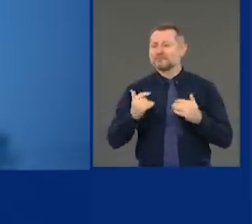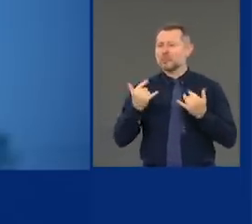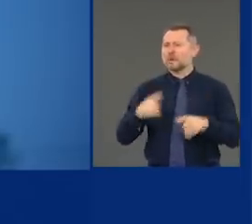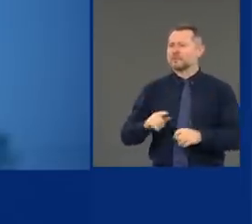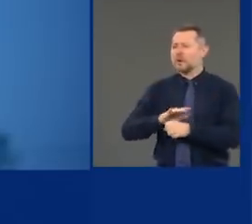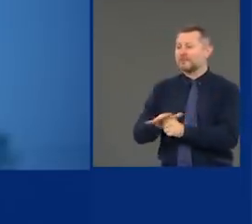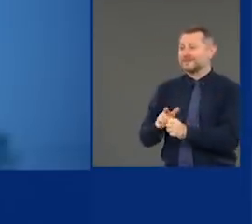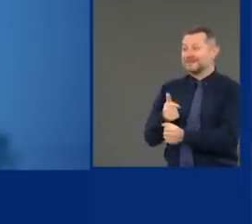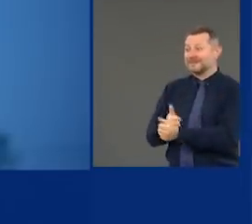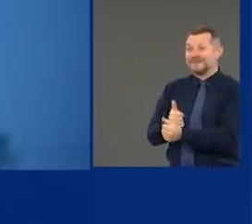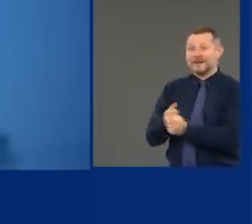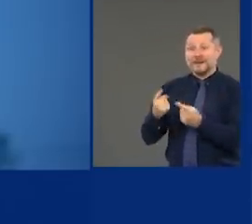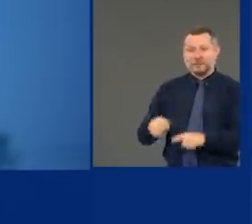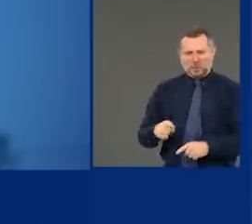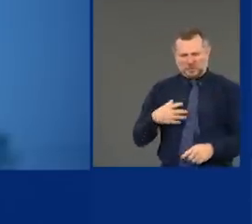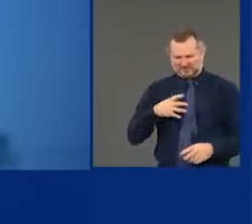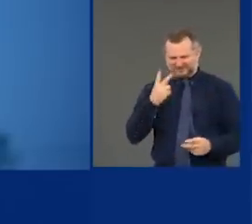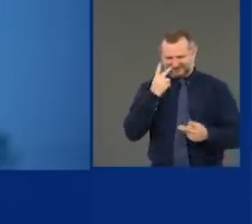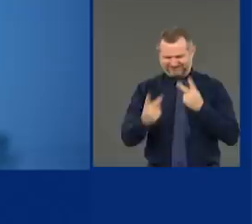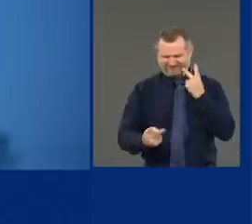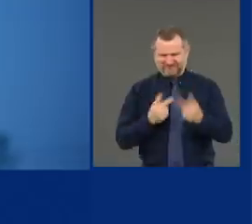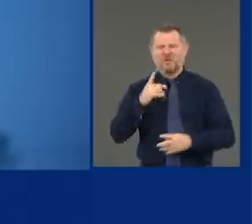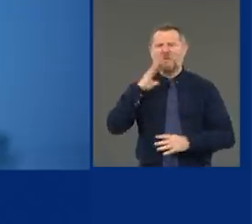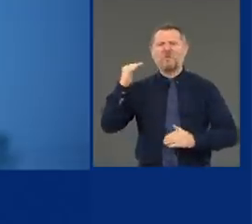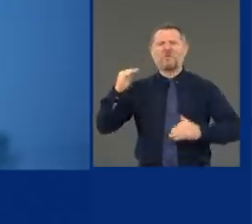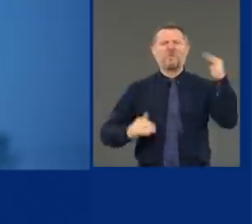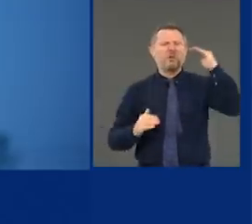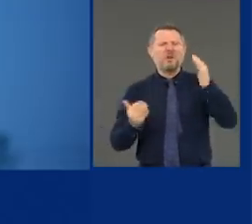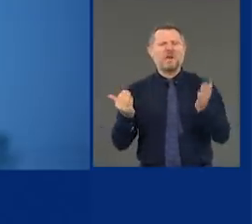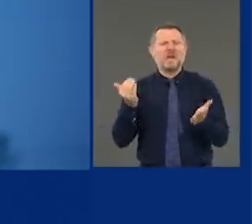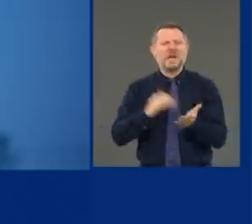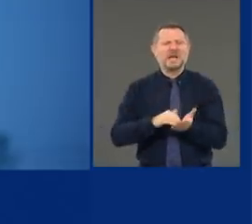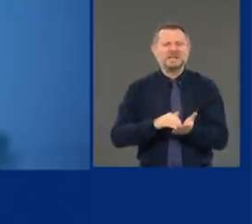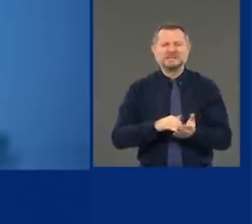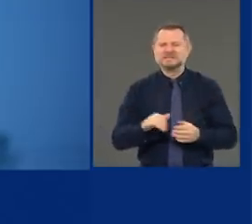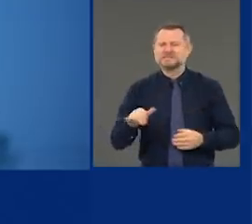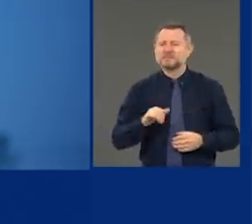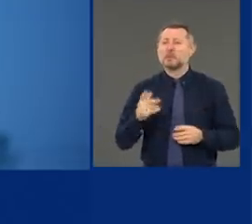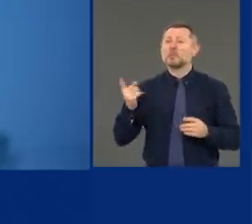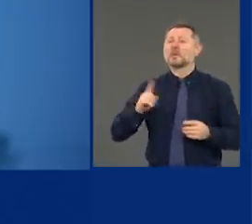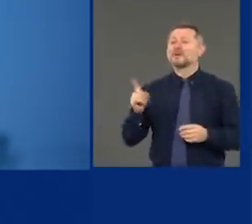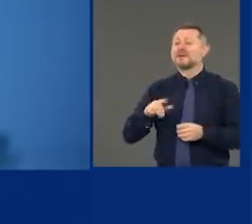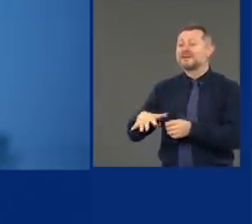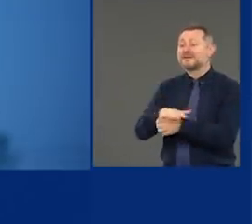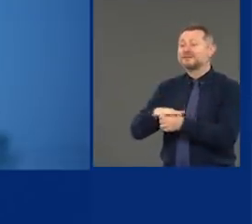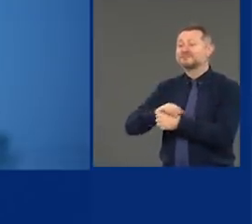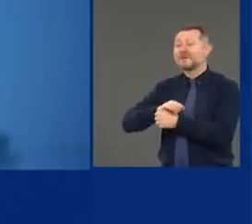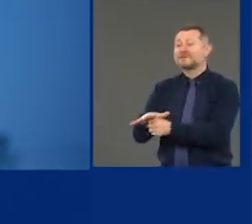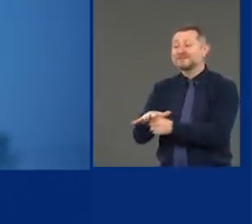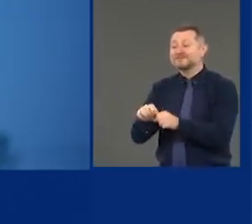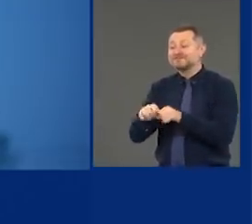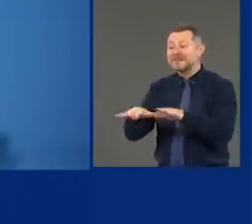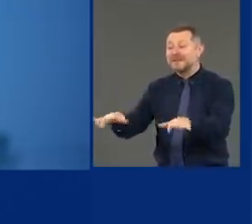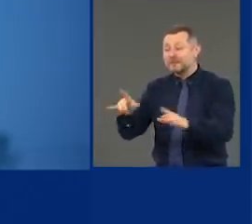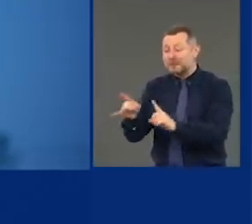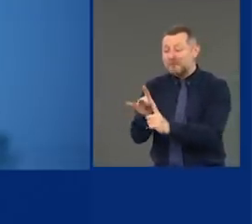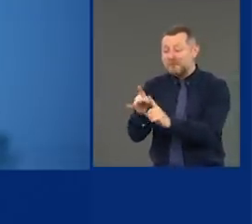have inequality in the healthcare system. And the neighborhoods where the COVID ravaged are